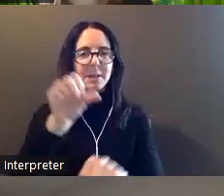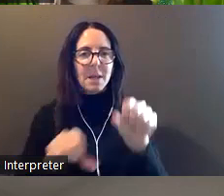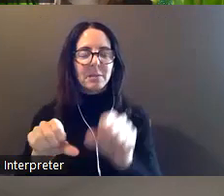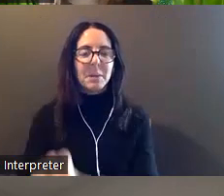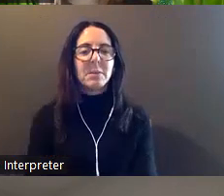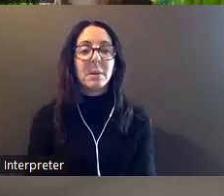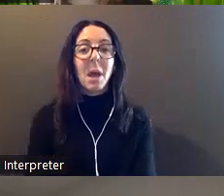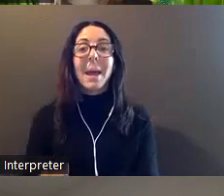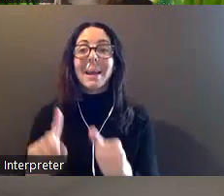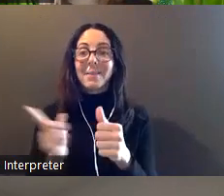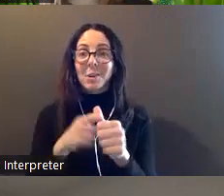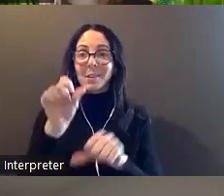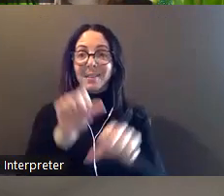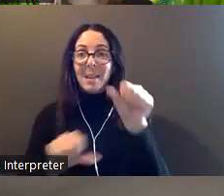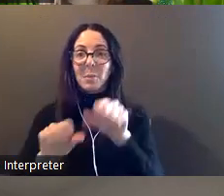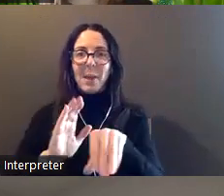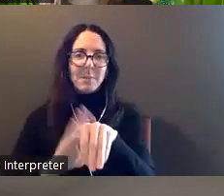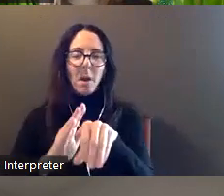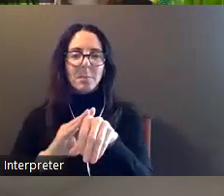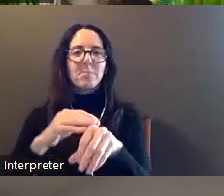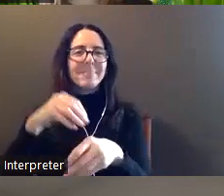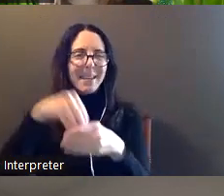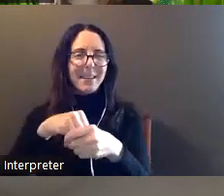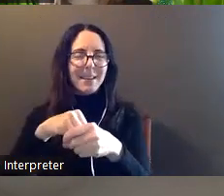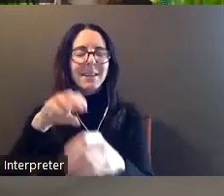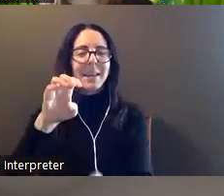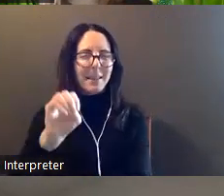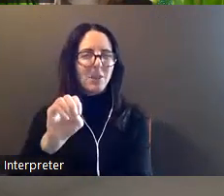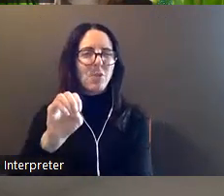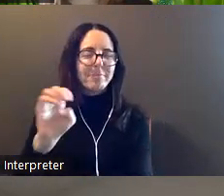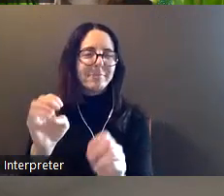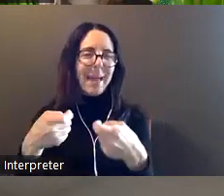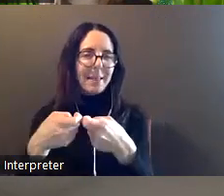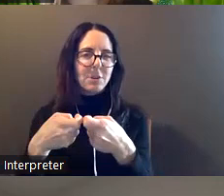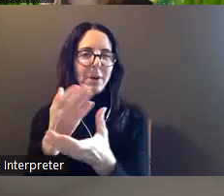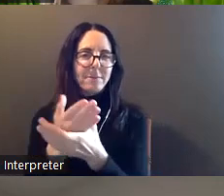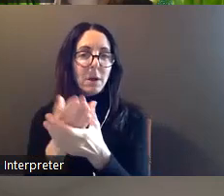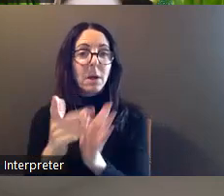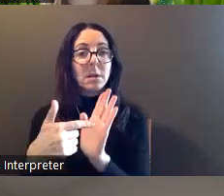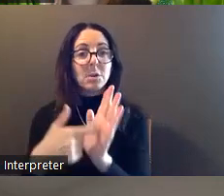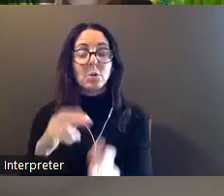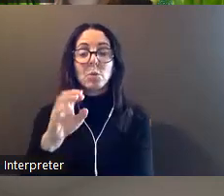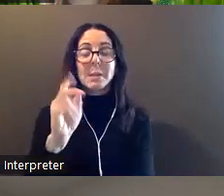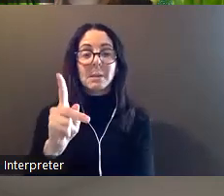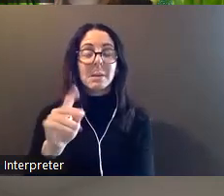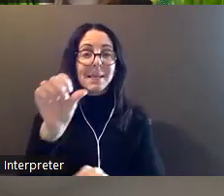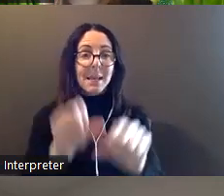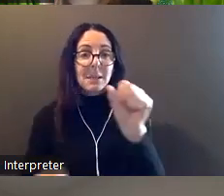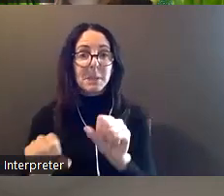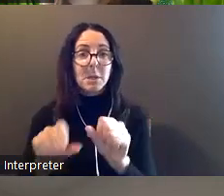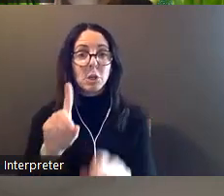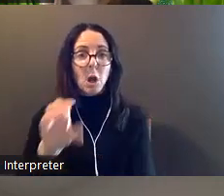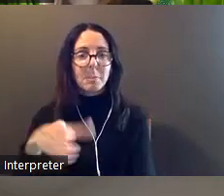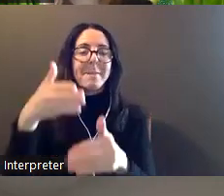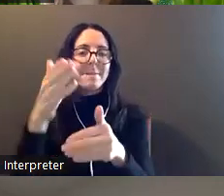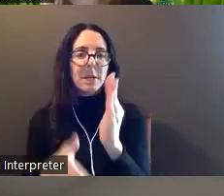our initial assessment, which is embedded in our electronic file, that says risk assessment documents completed. So this is